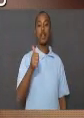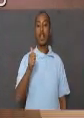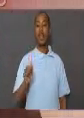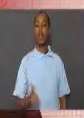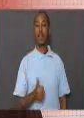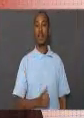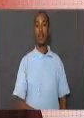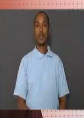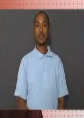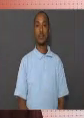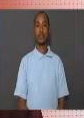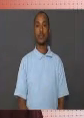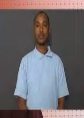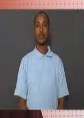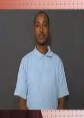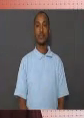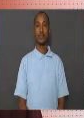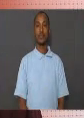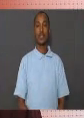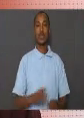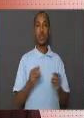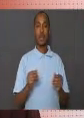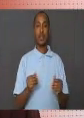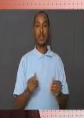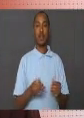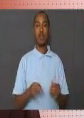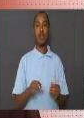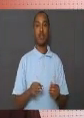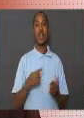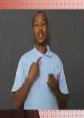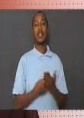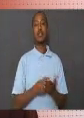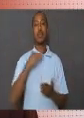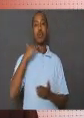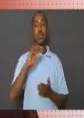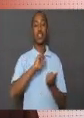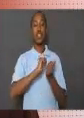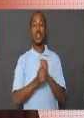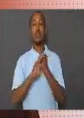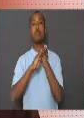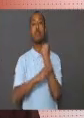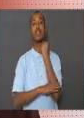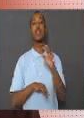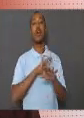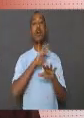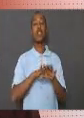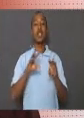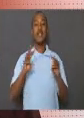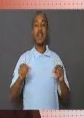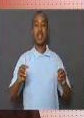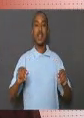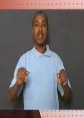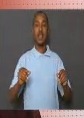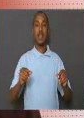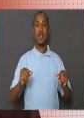10-10-10. The suitability of these proportions changes based on the fertility of